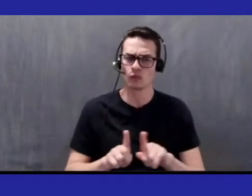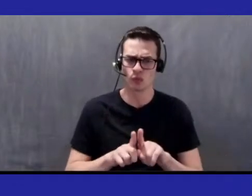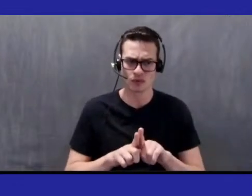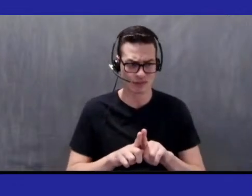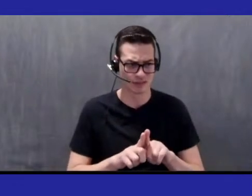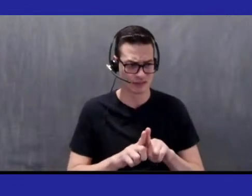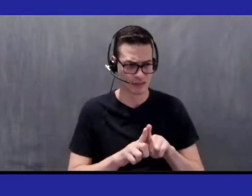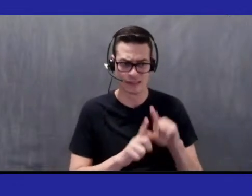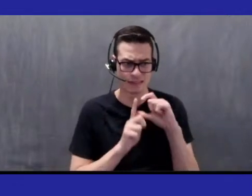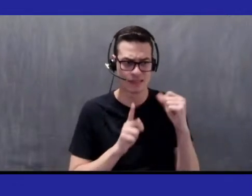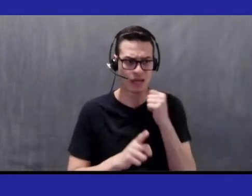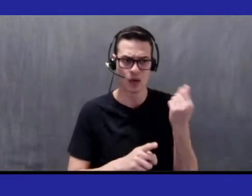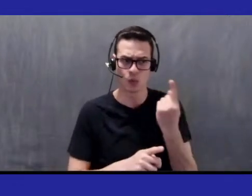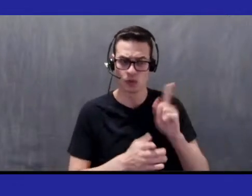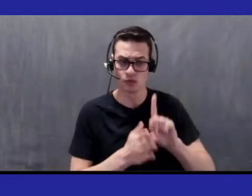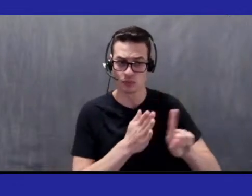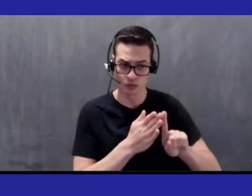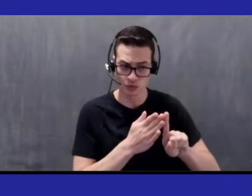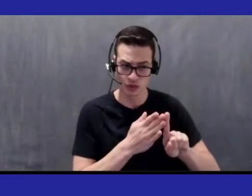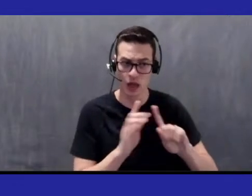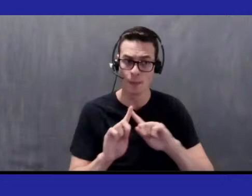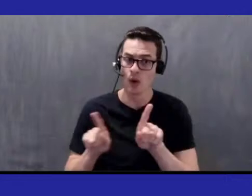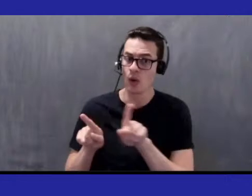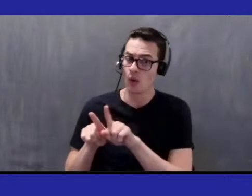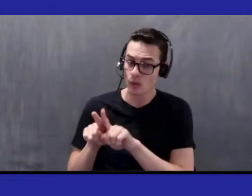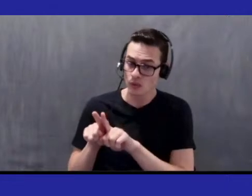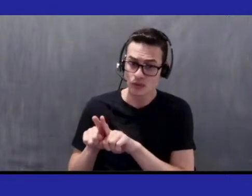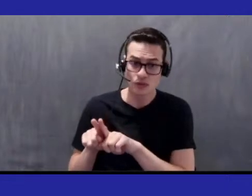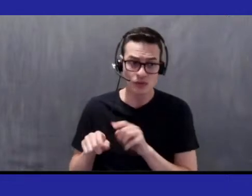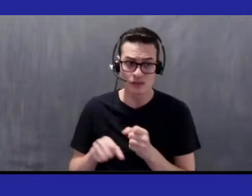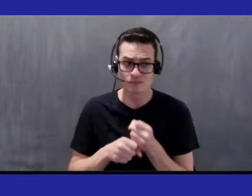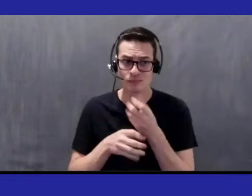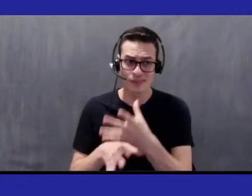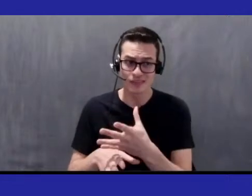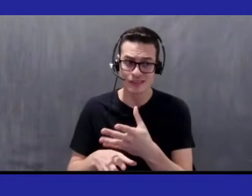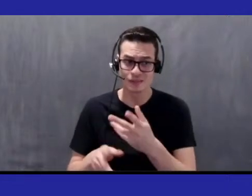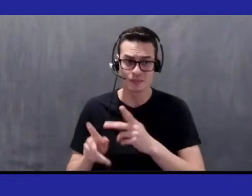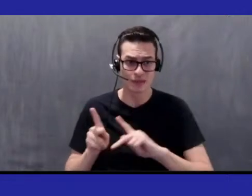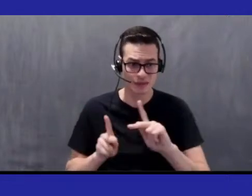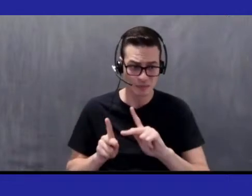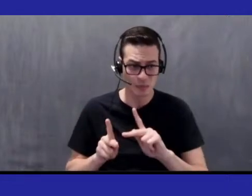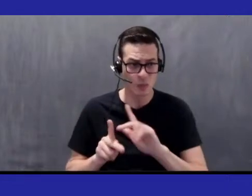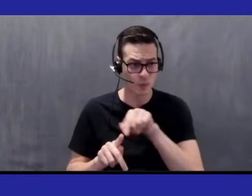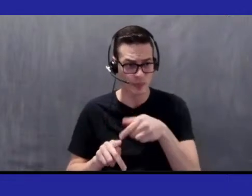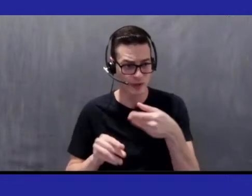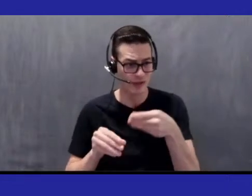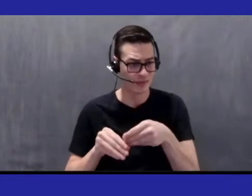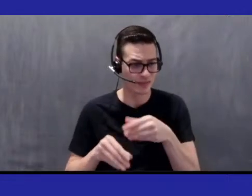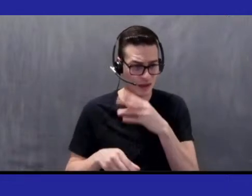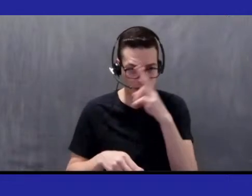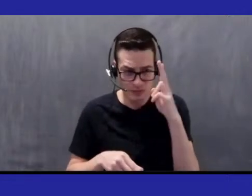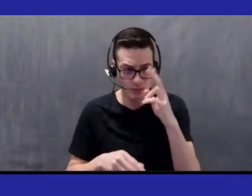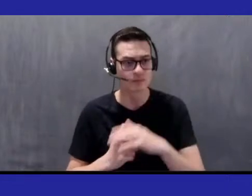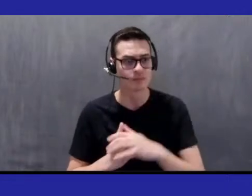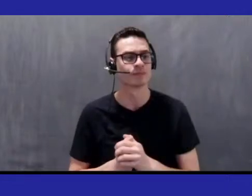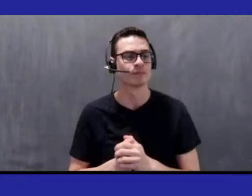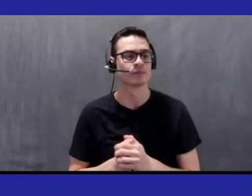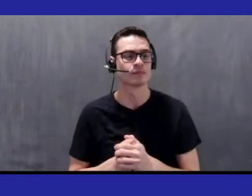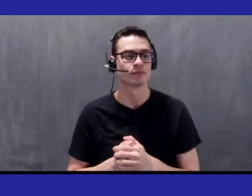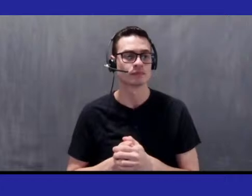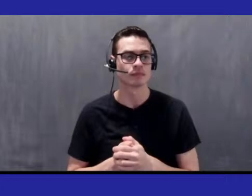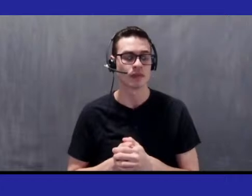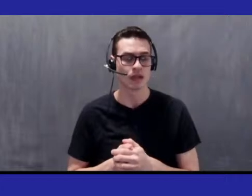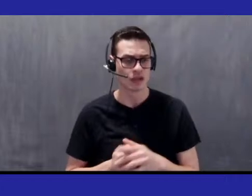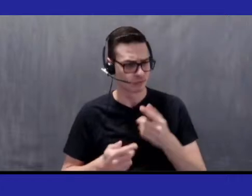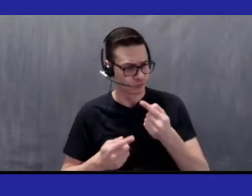have struggled to have their reports of pain believed. Here at H&H, we do a